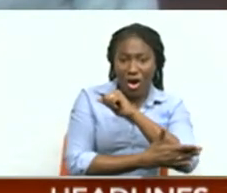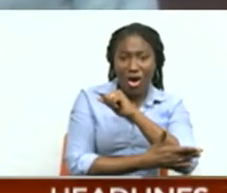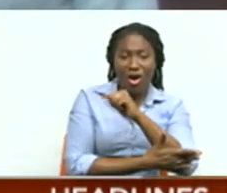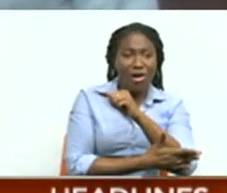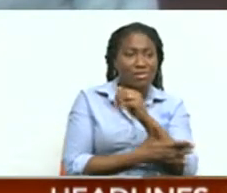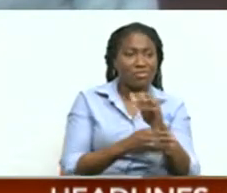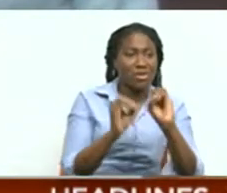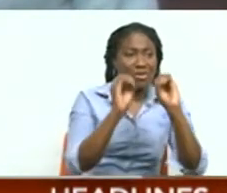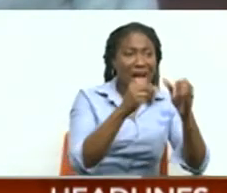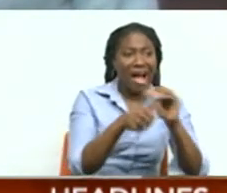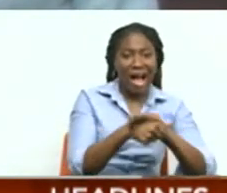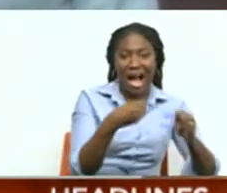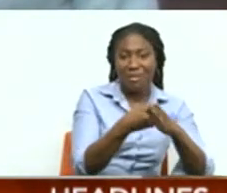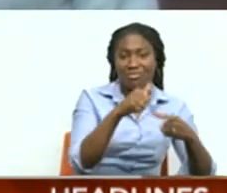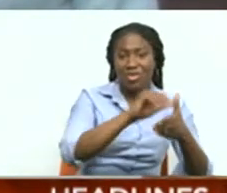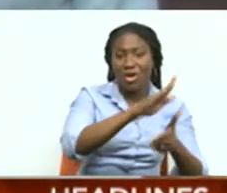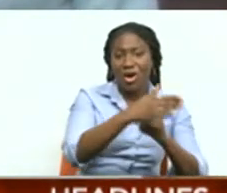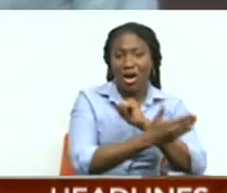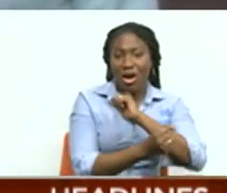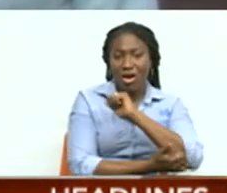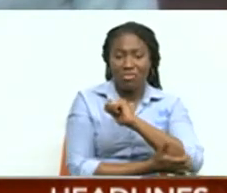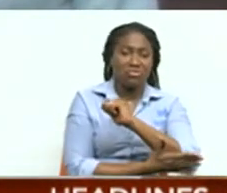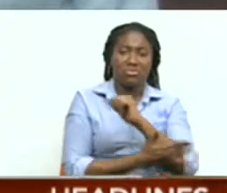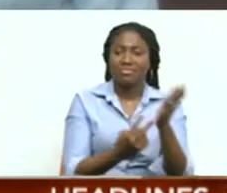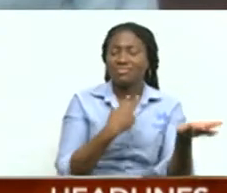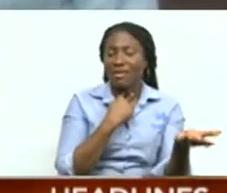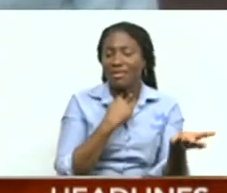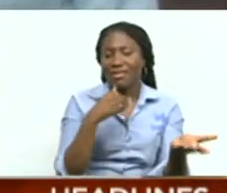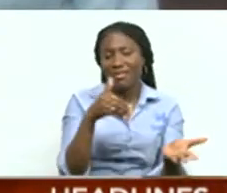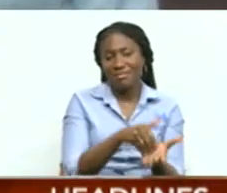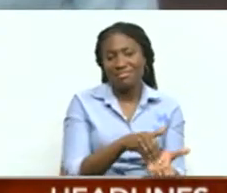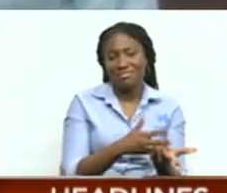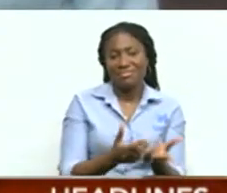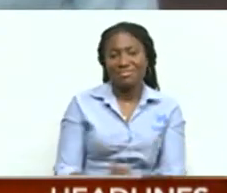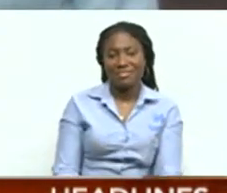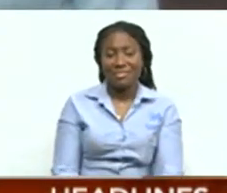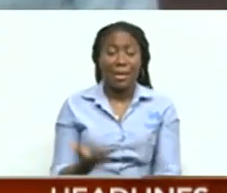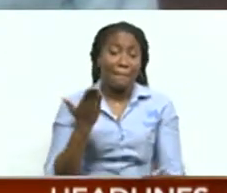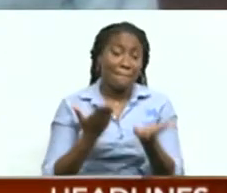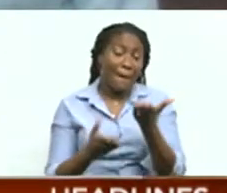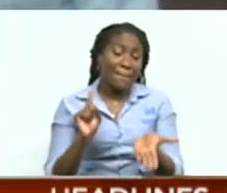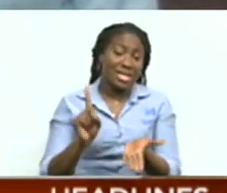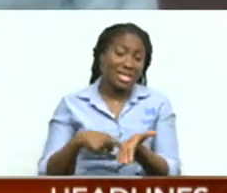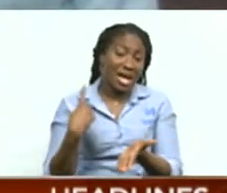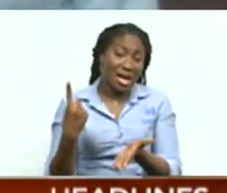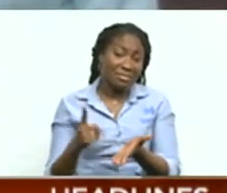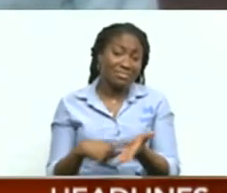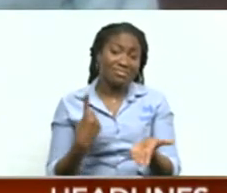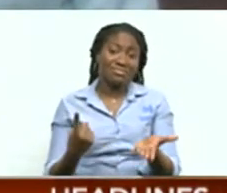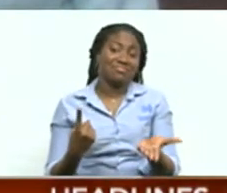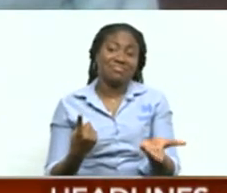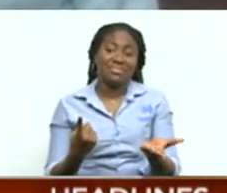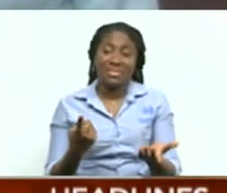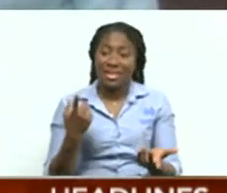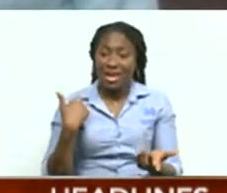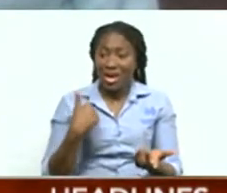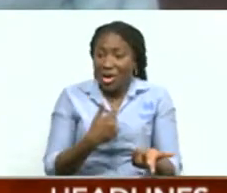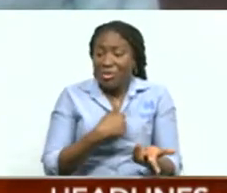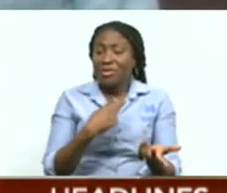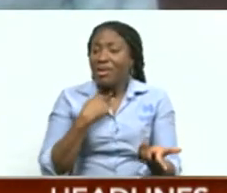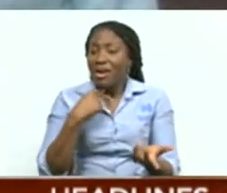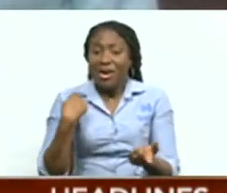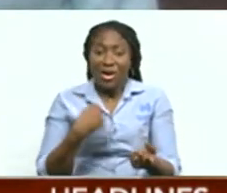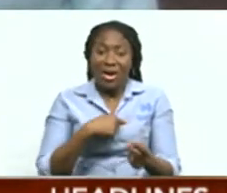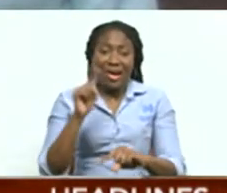legal assistance with, it stops there. Maybe sometimes the jurisdiction do prosecute